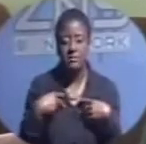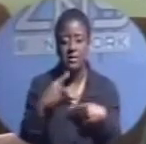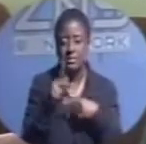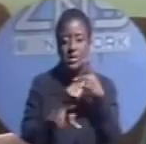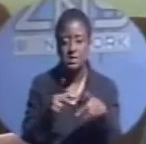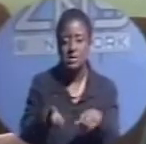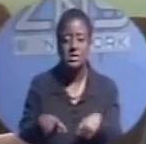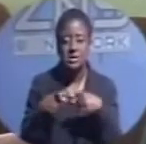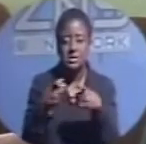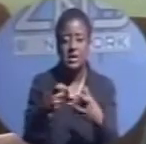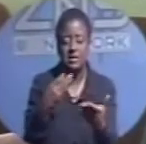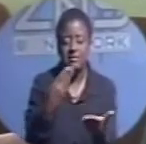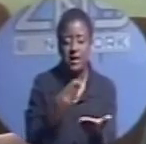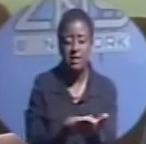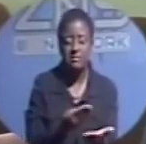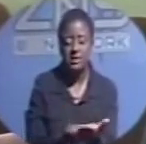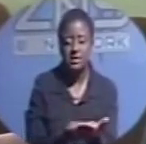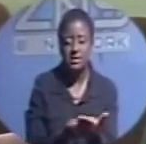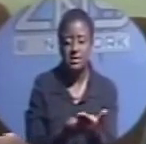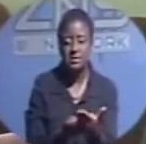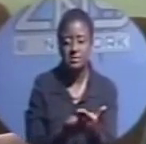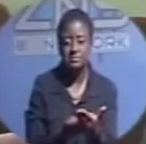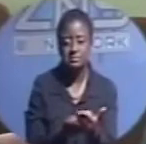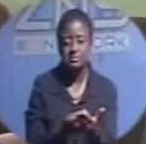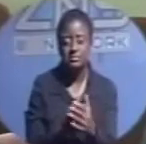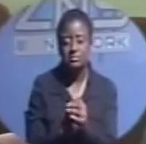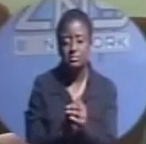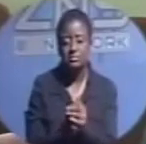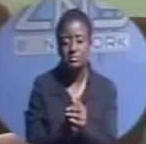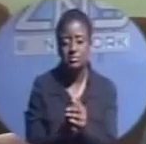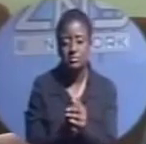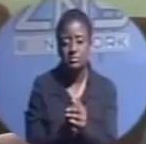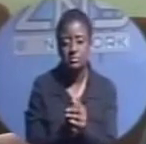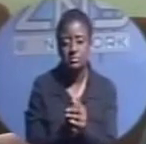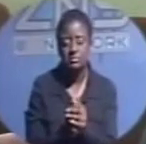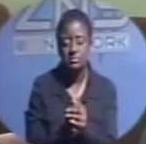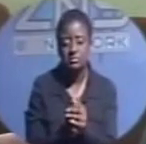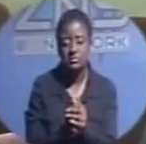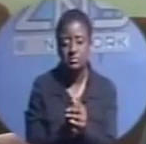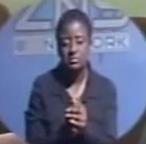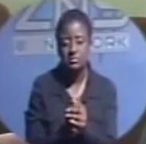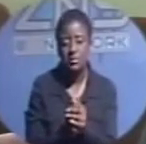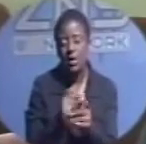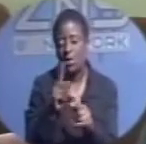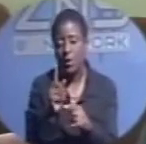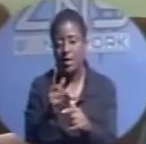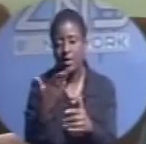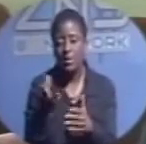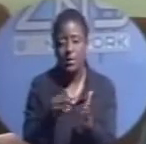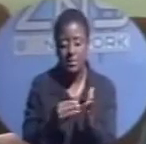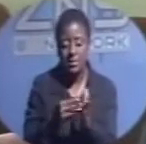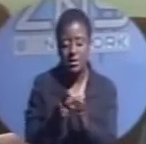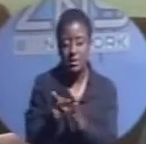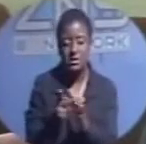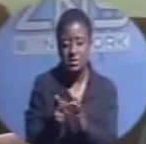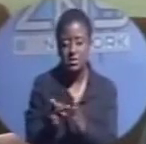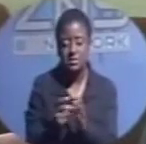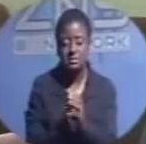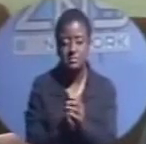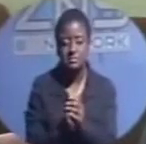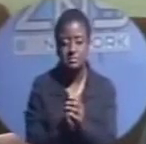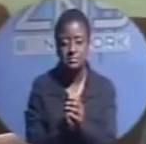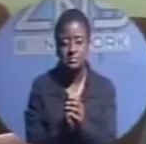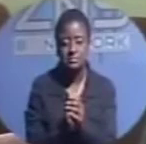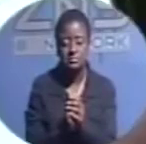in circumstances where witnesses to matters have been murdered. For ZNS News Network, I'm